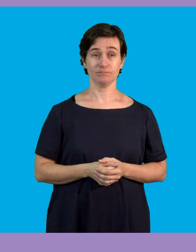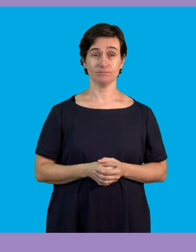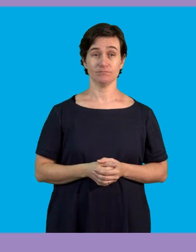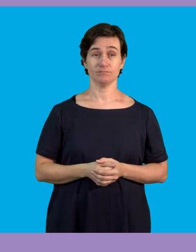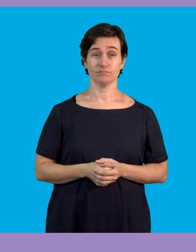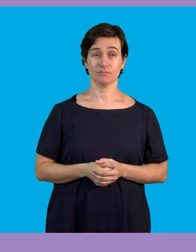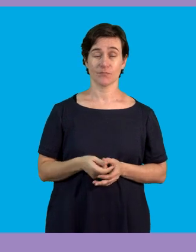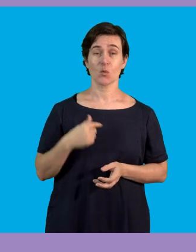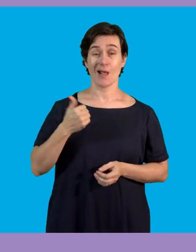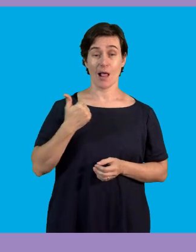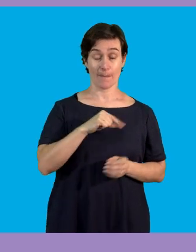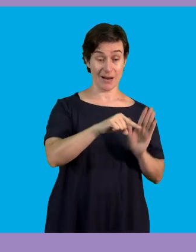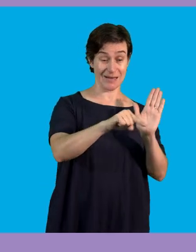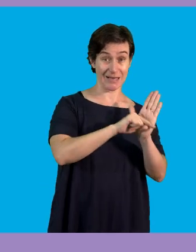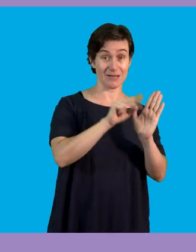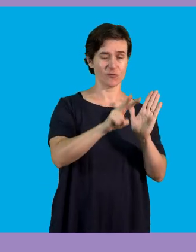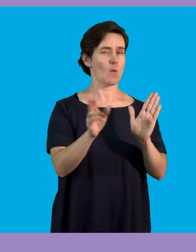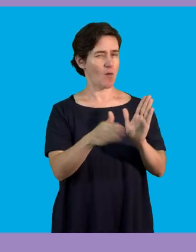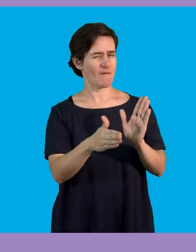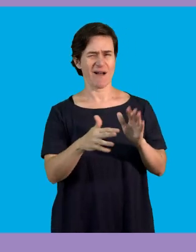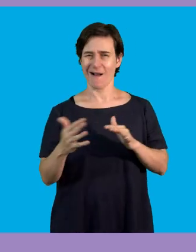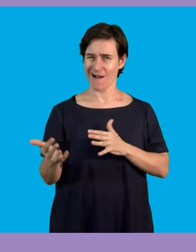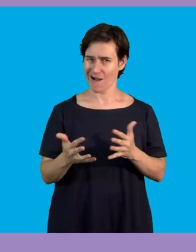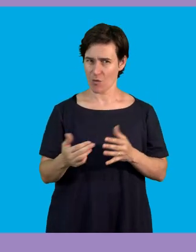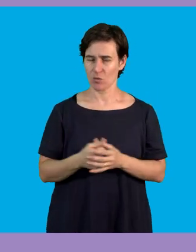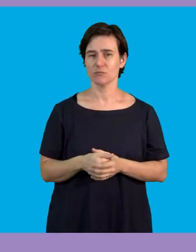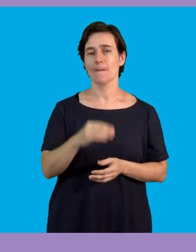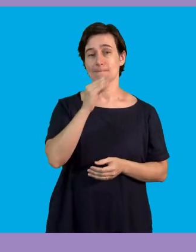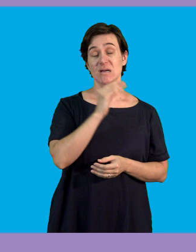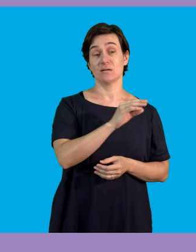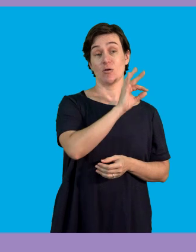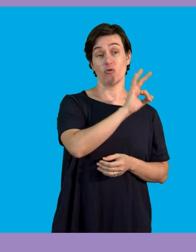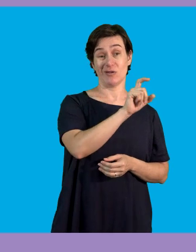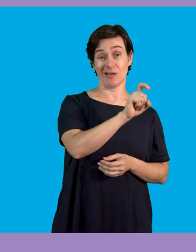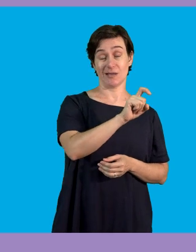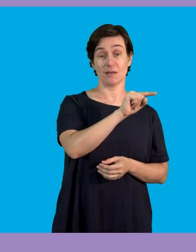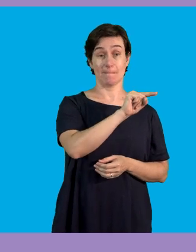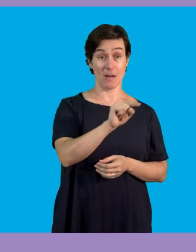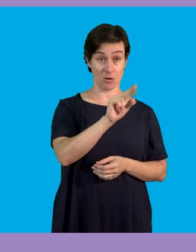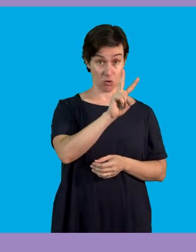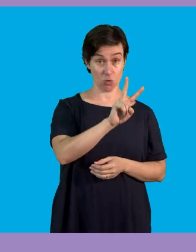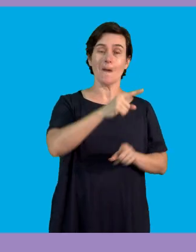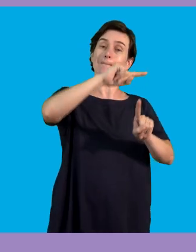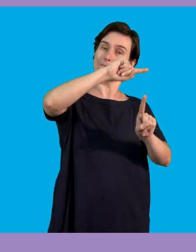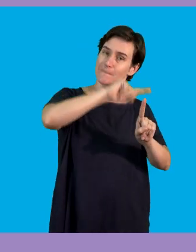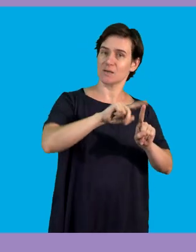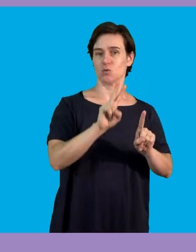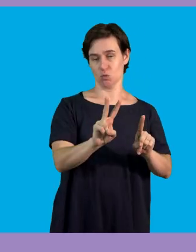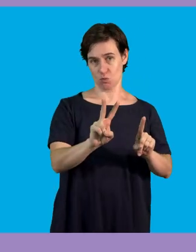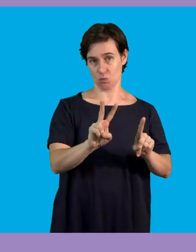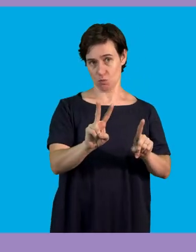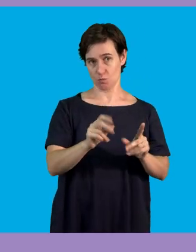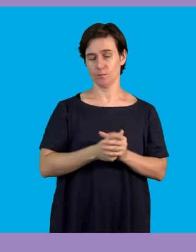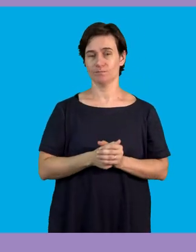by eliminating negative 2, and that we are going to use an additive inverse, which is plus